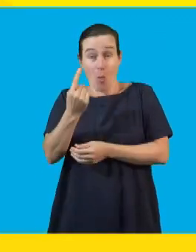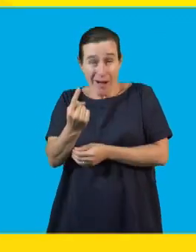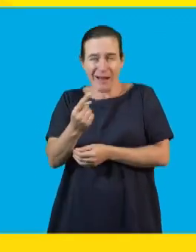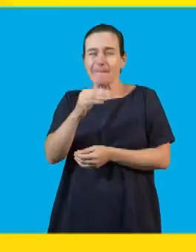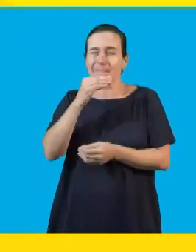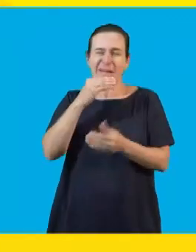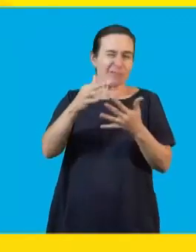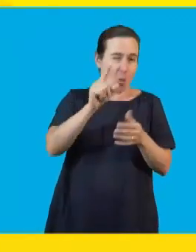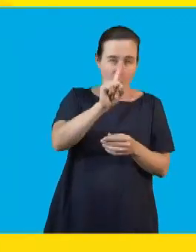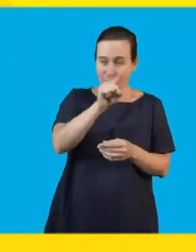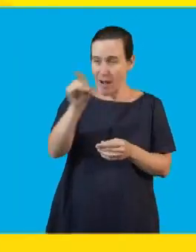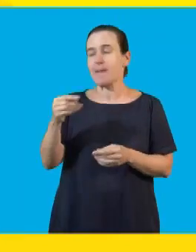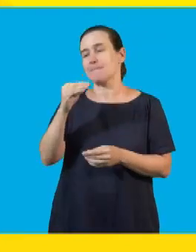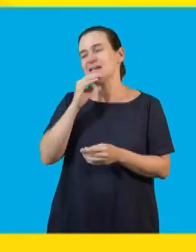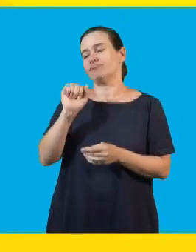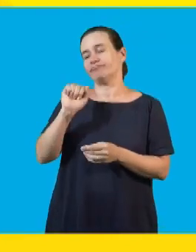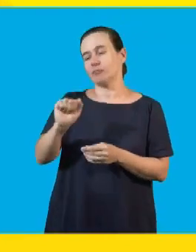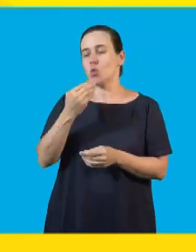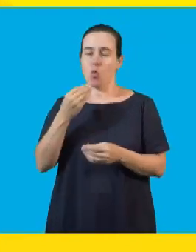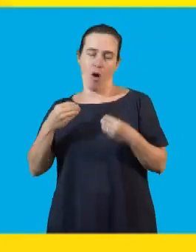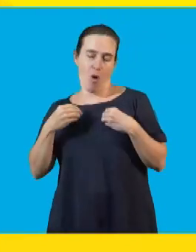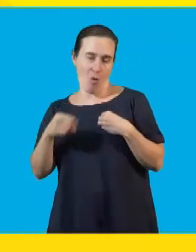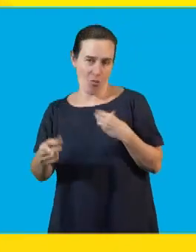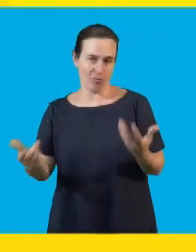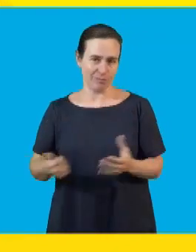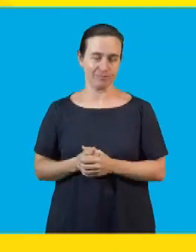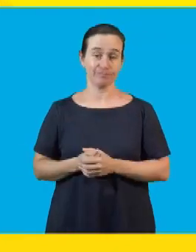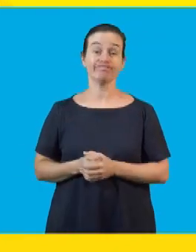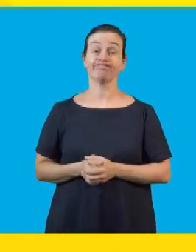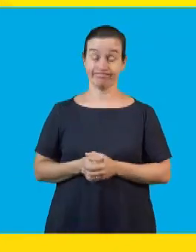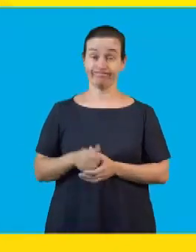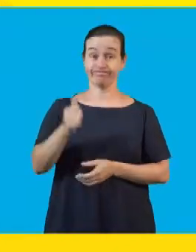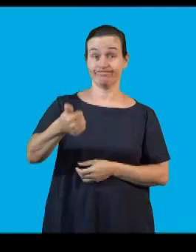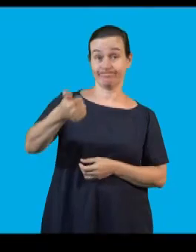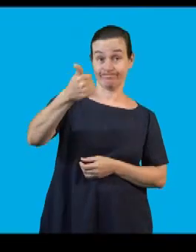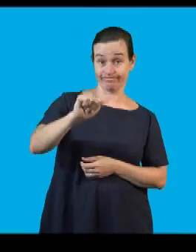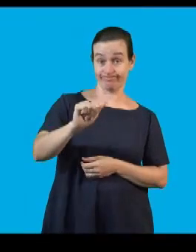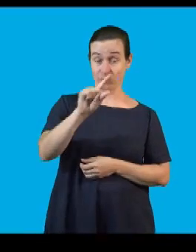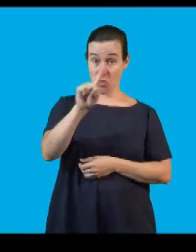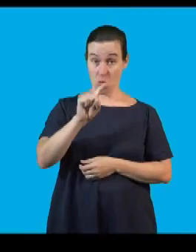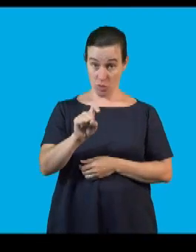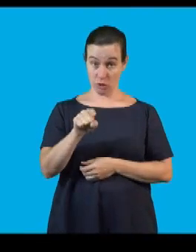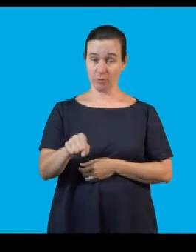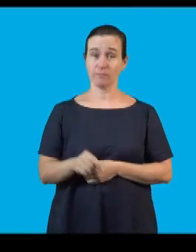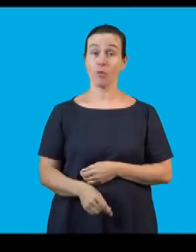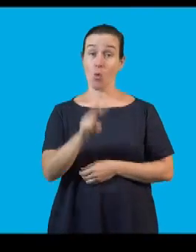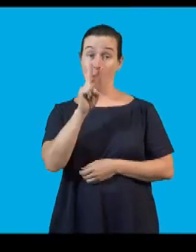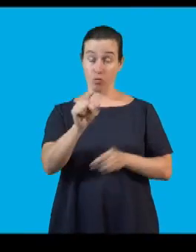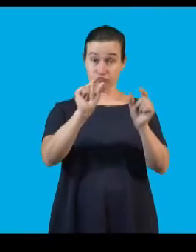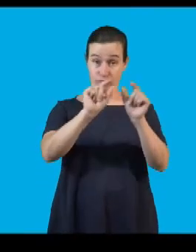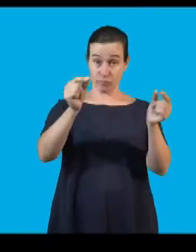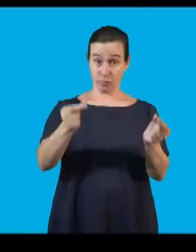owner, okay? Let's move on to our next question. Refer to frame 4. So remember, now we're going to